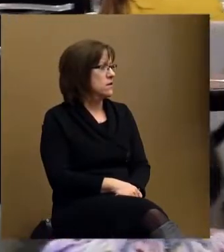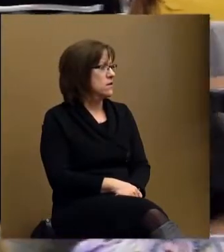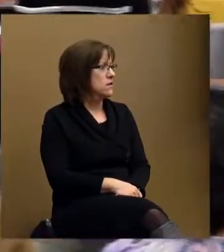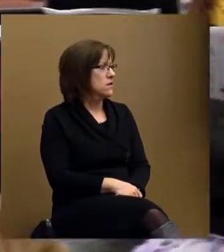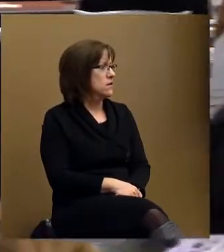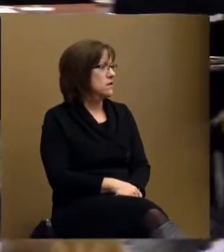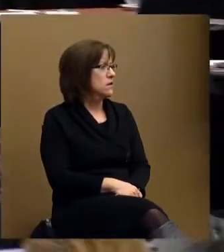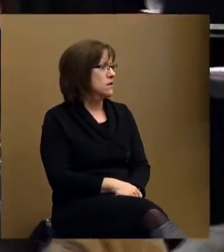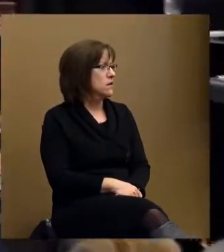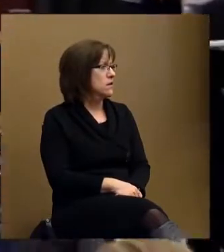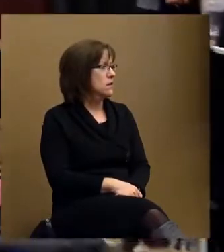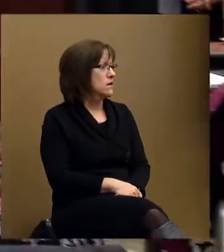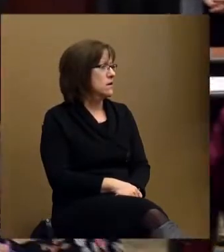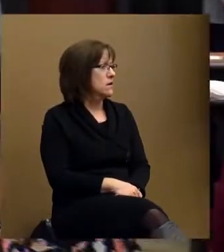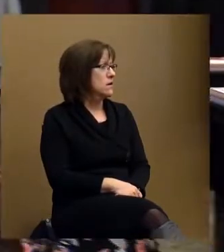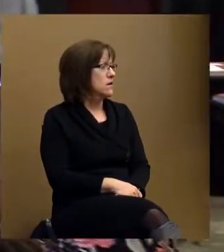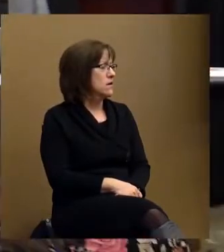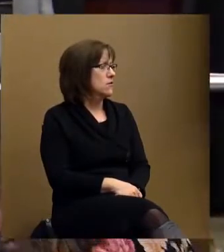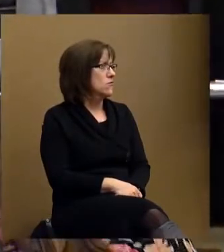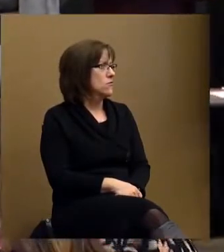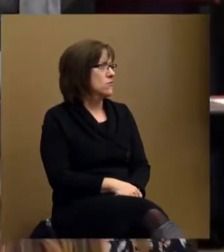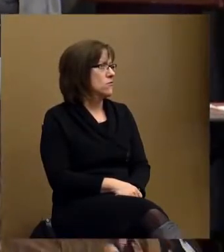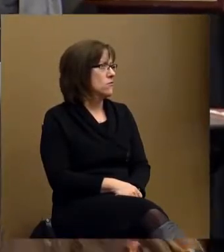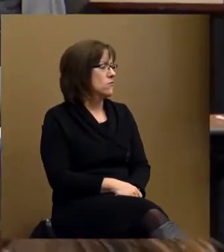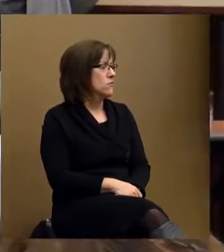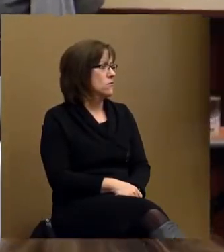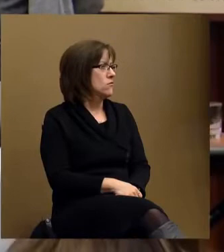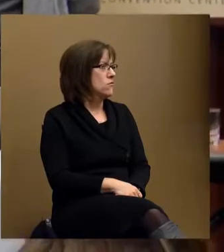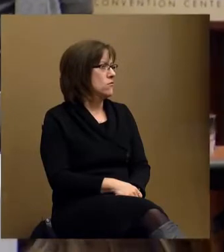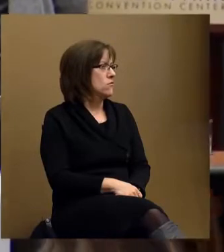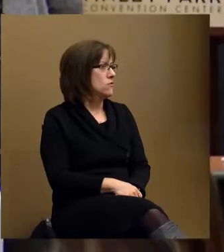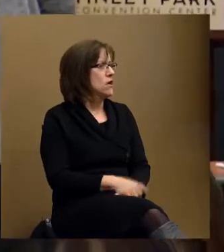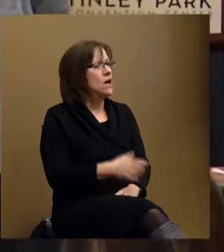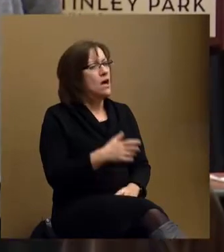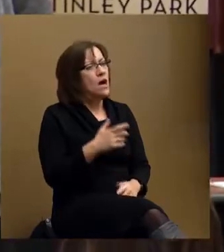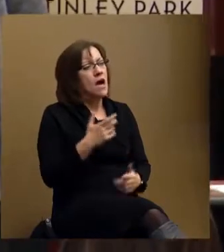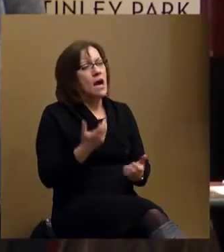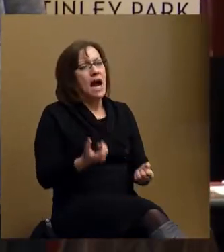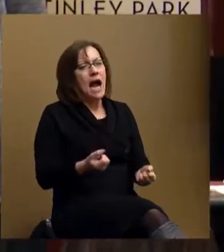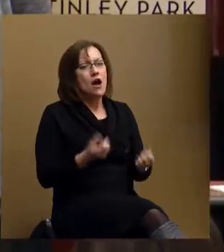To what extent would you recommend giving them sensory breaks